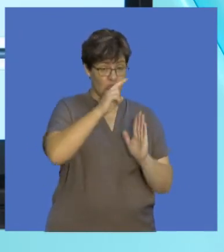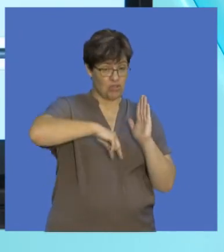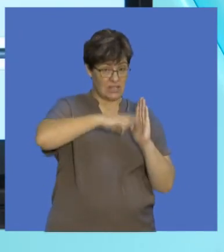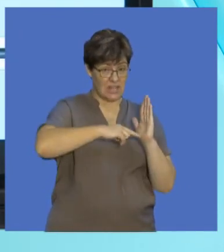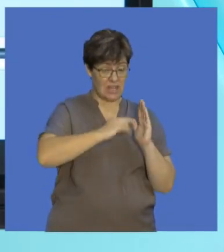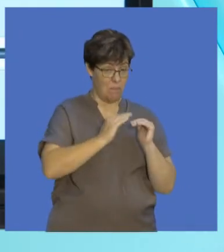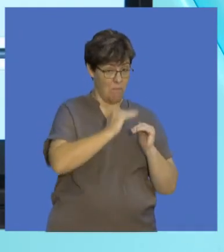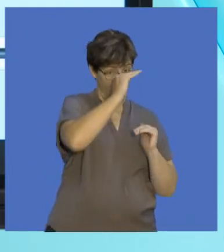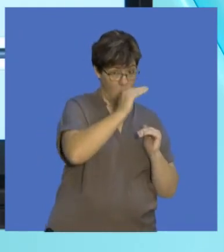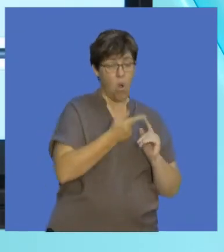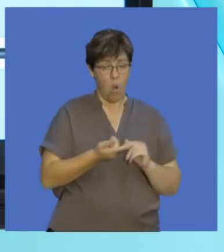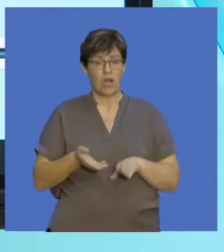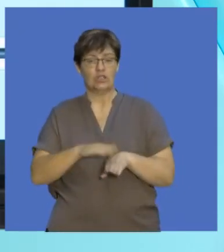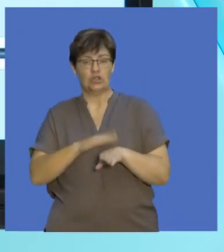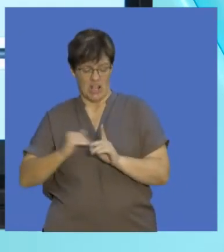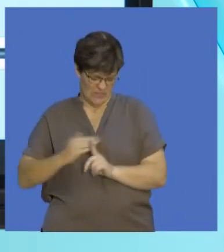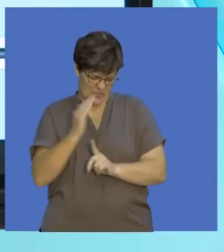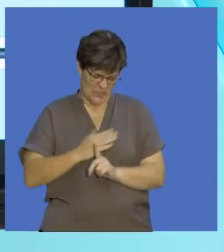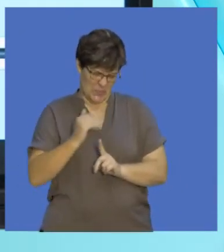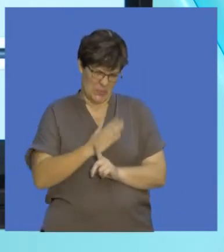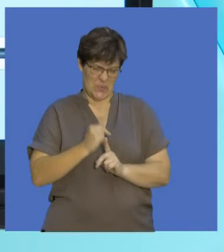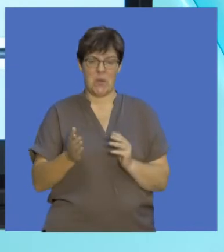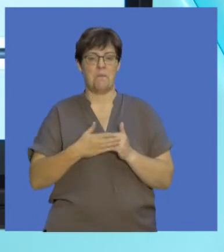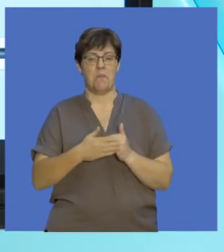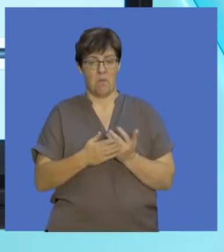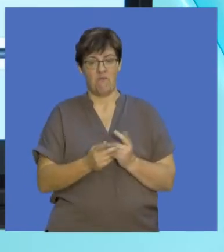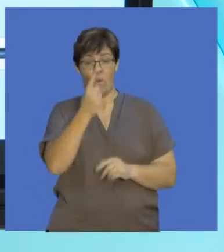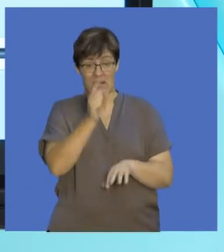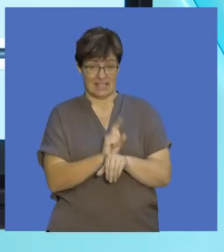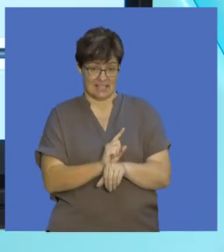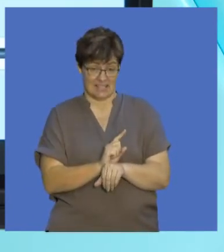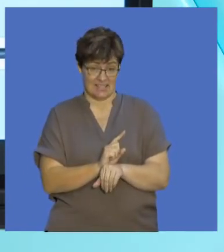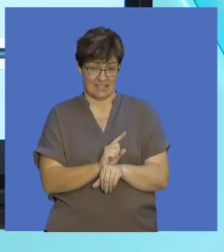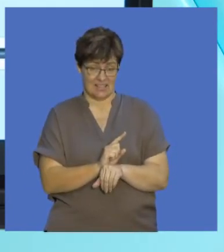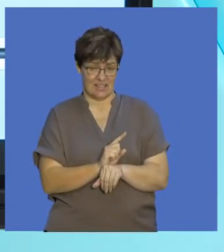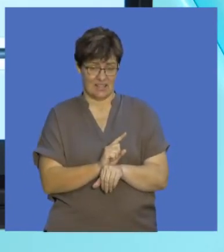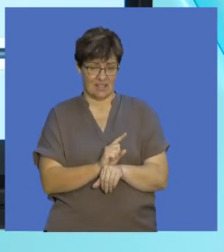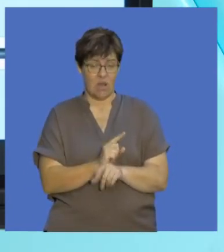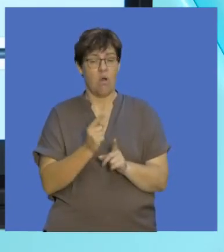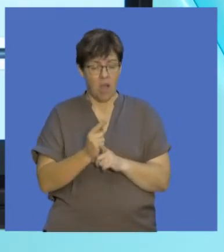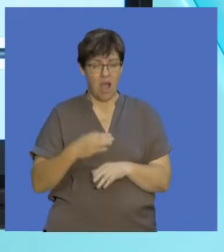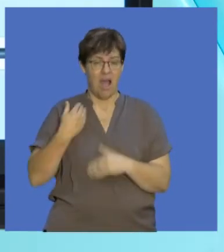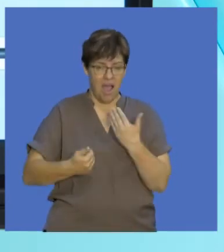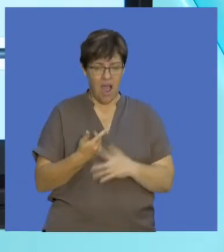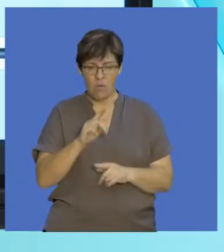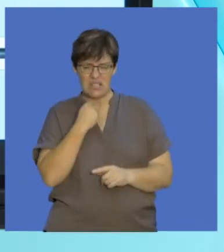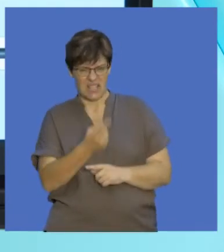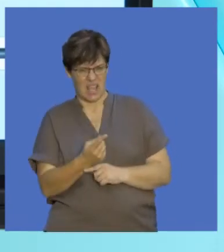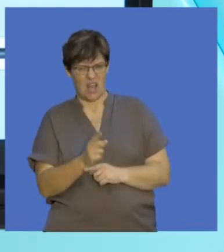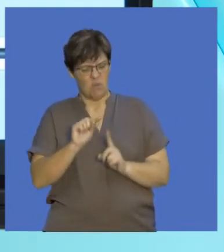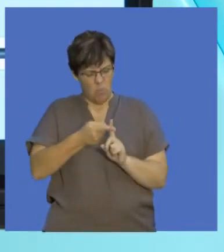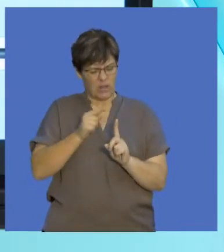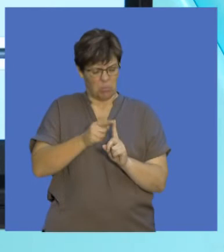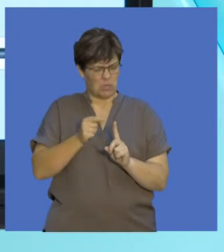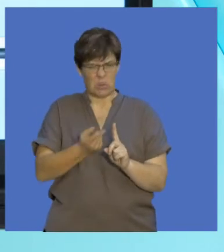more the quantity of charge passes through a point per second. And why do we continue to emphasize